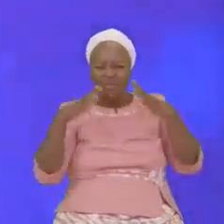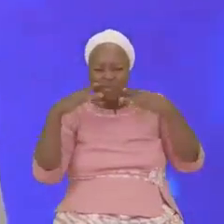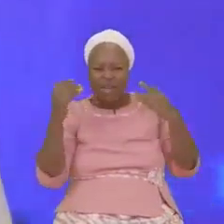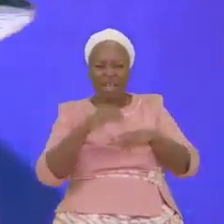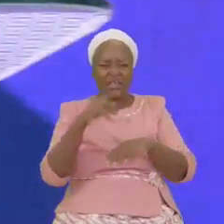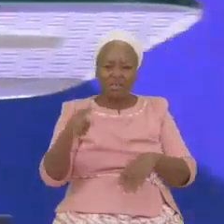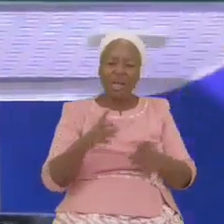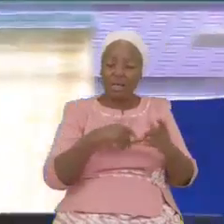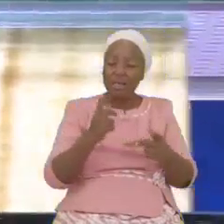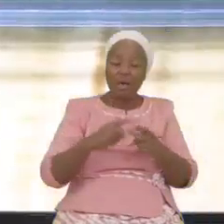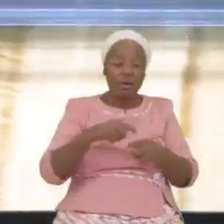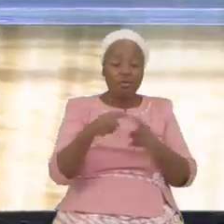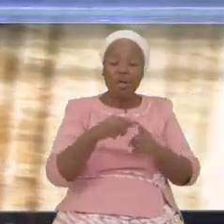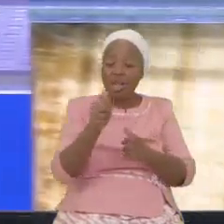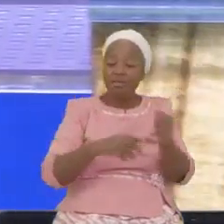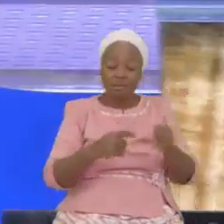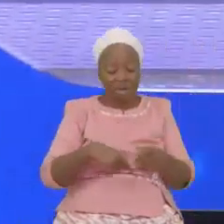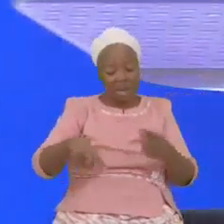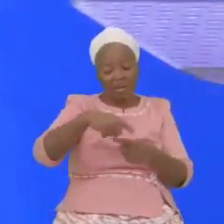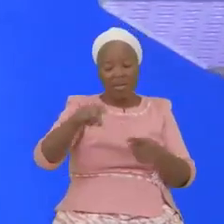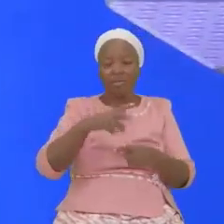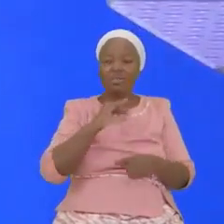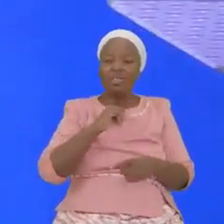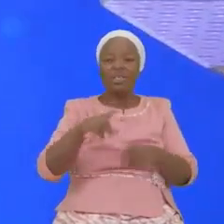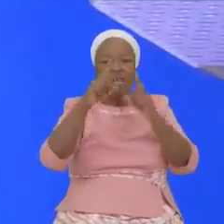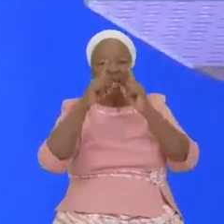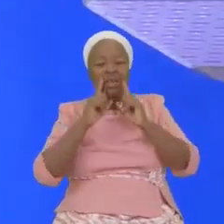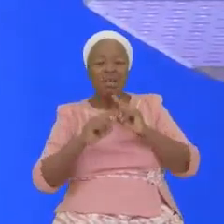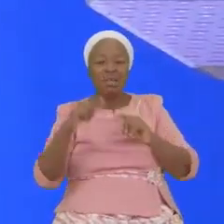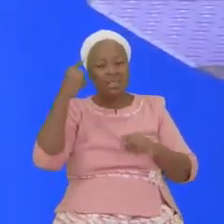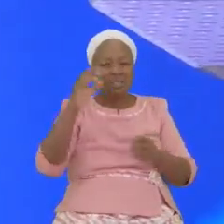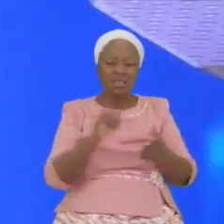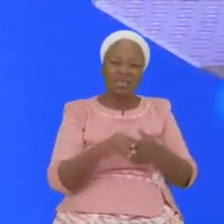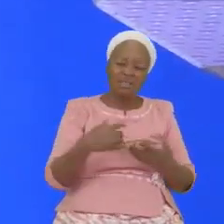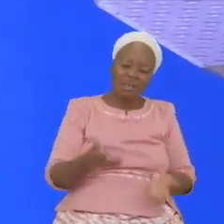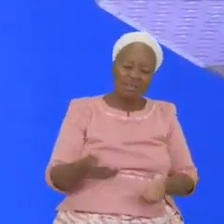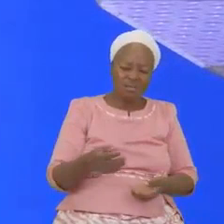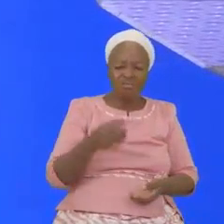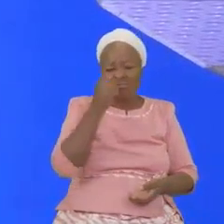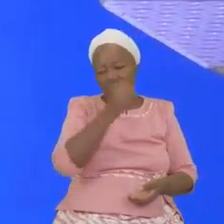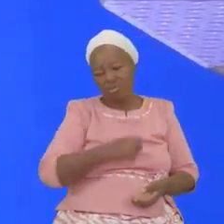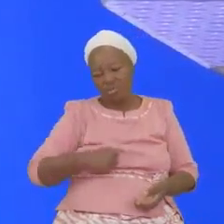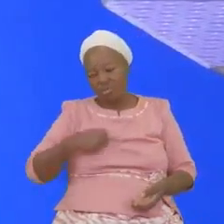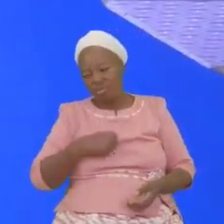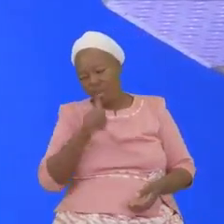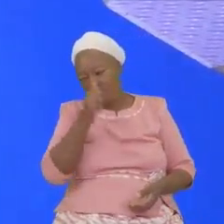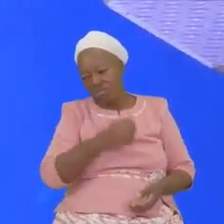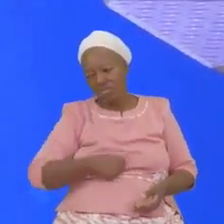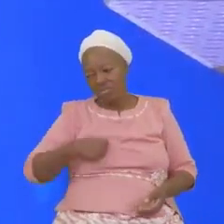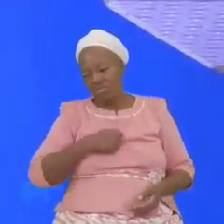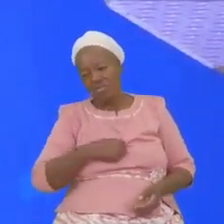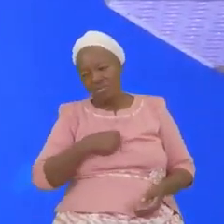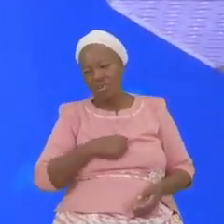everybody around you is crying, thinking and saying, sorry, sorry. It's like